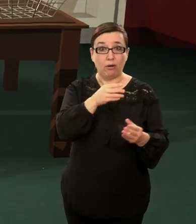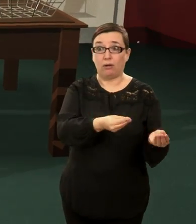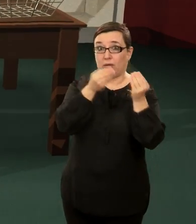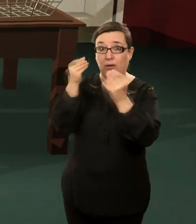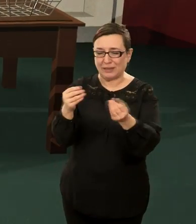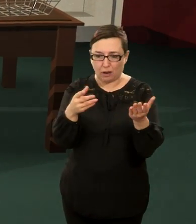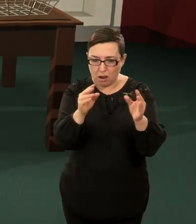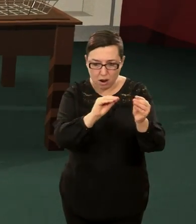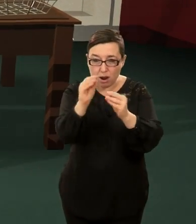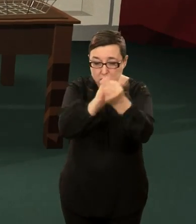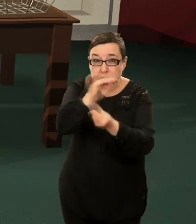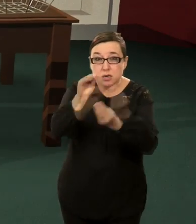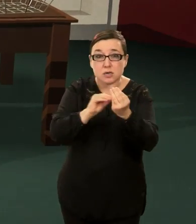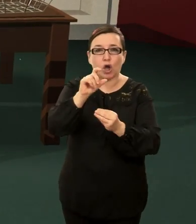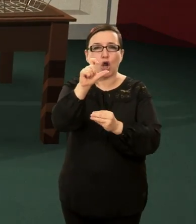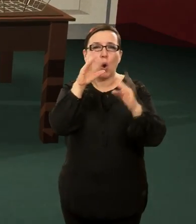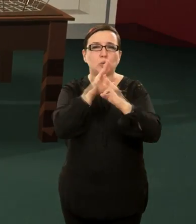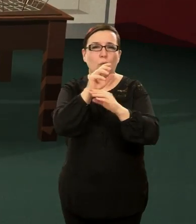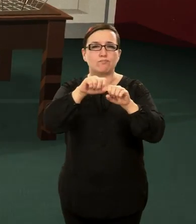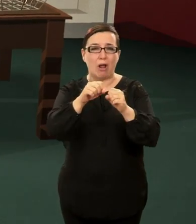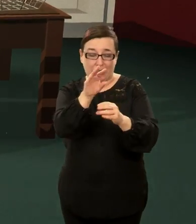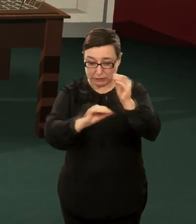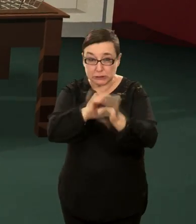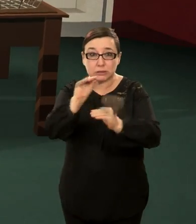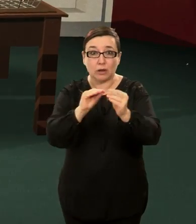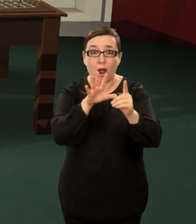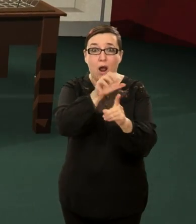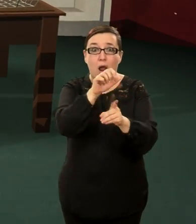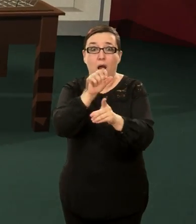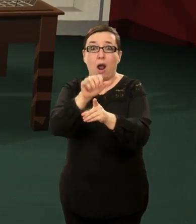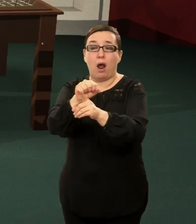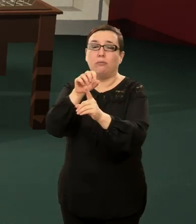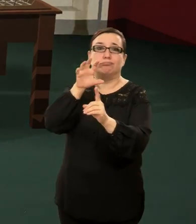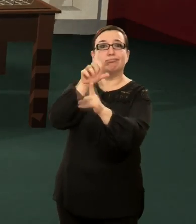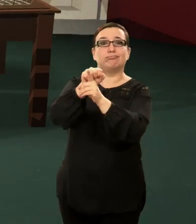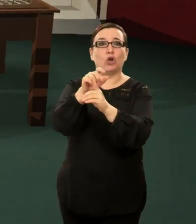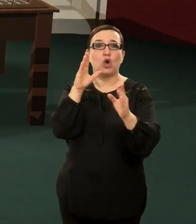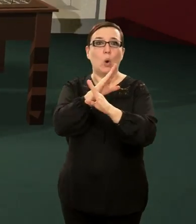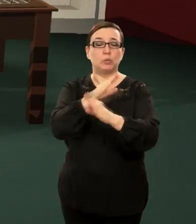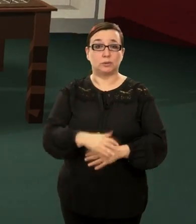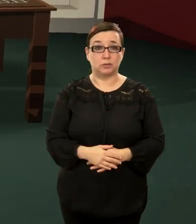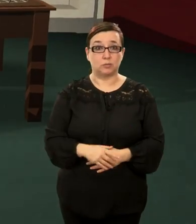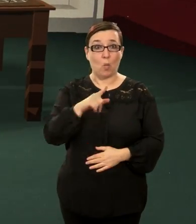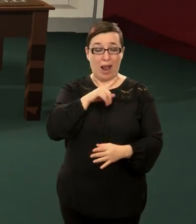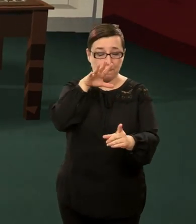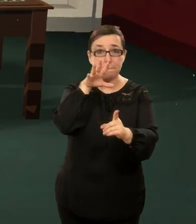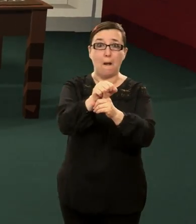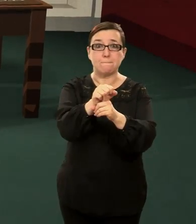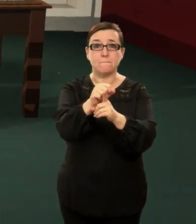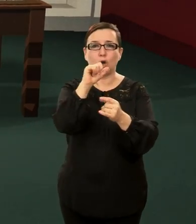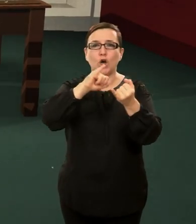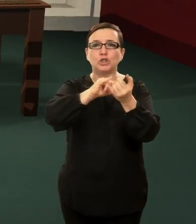codebreakers with a priceless tool to help break the four-rotor Enigma. Within an hour of breaking Shark, the U-boat